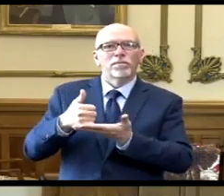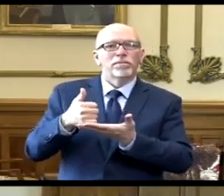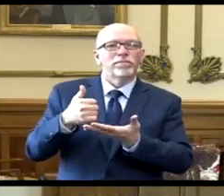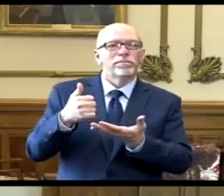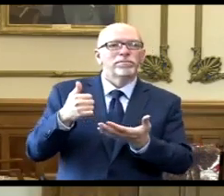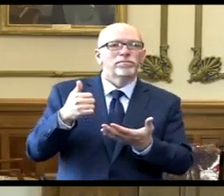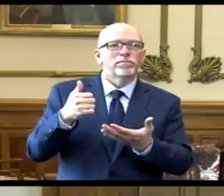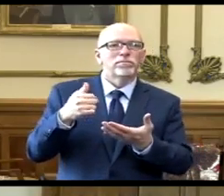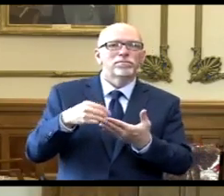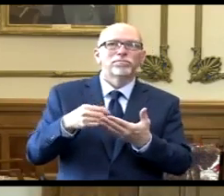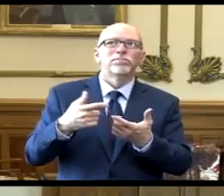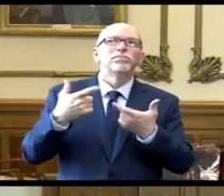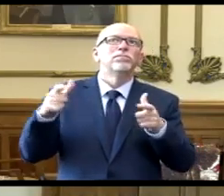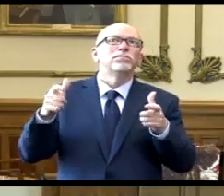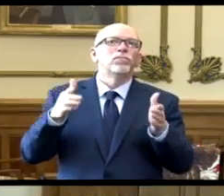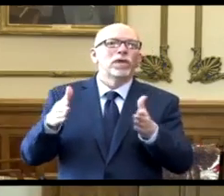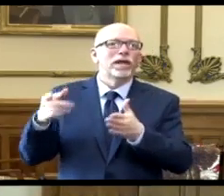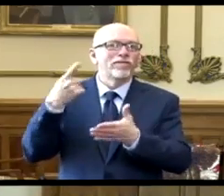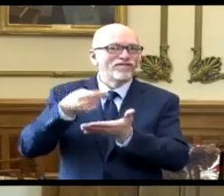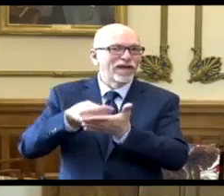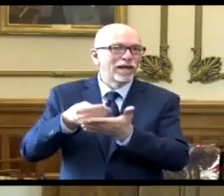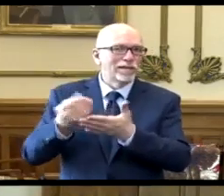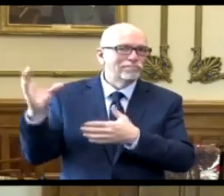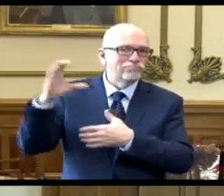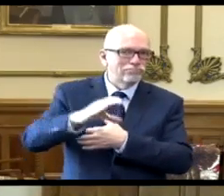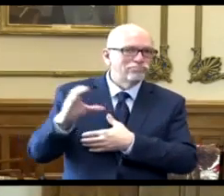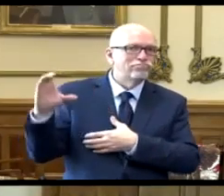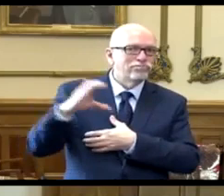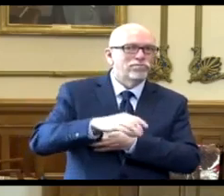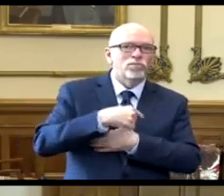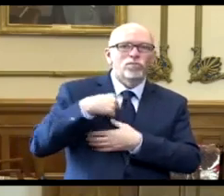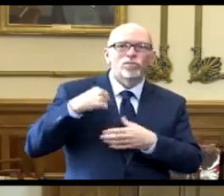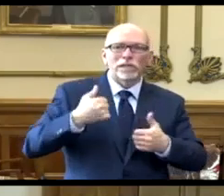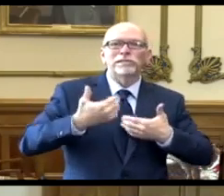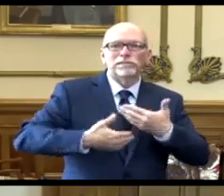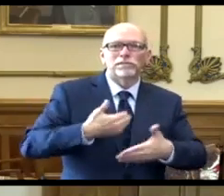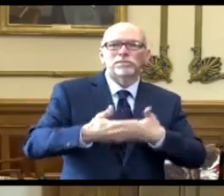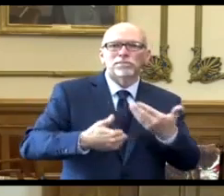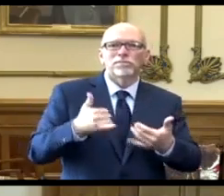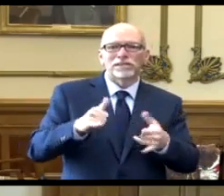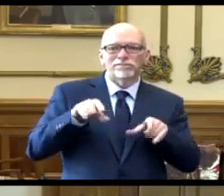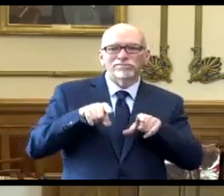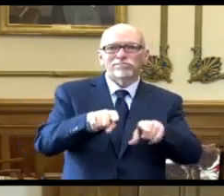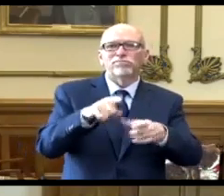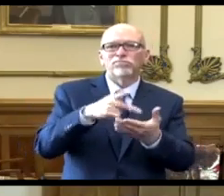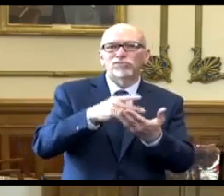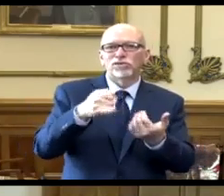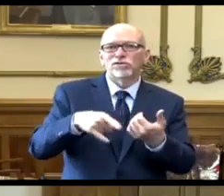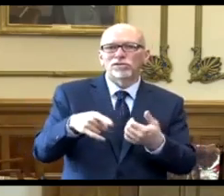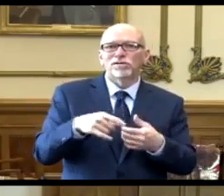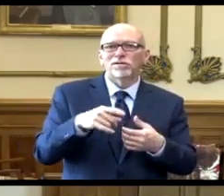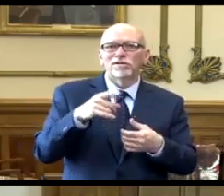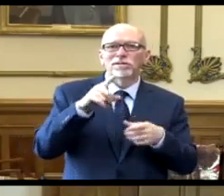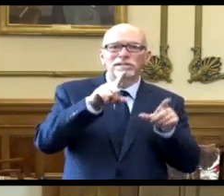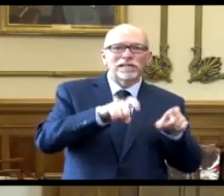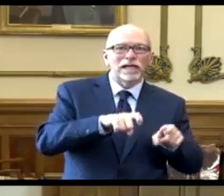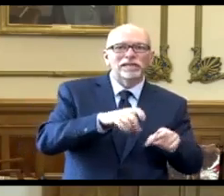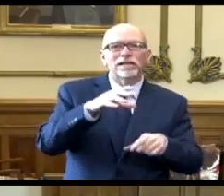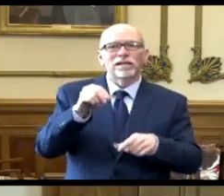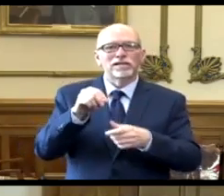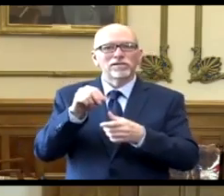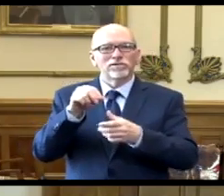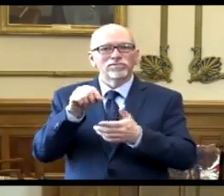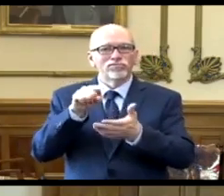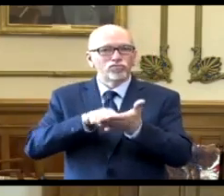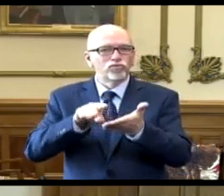in tremendous ways in terms of funding so that we can carry out these two kind of twin projects of testing and